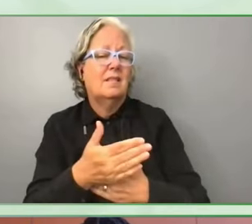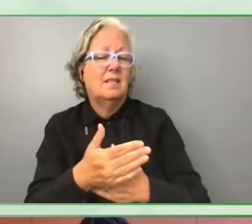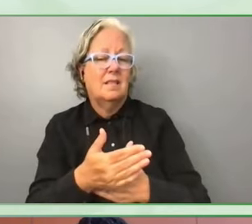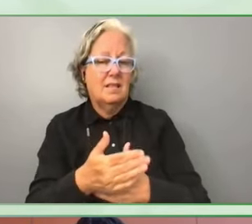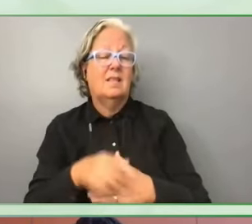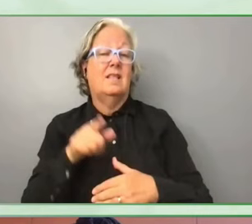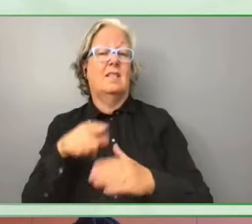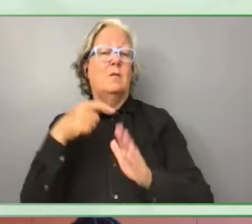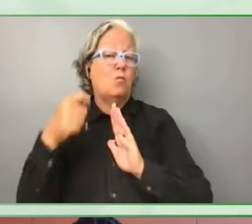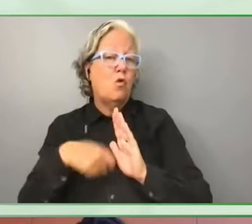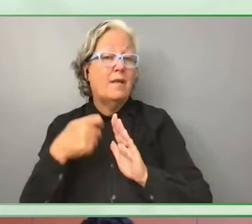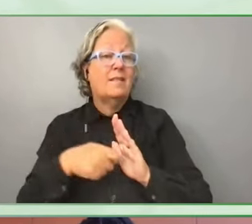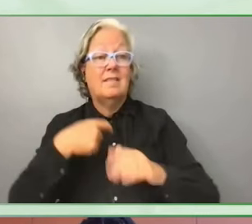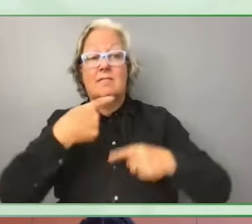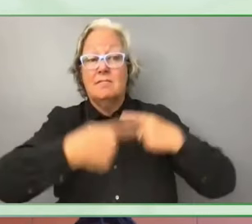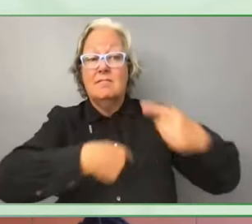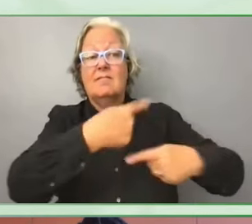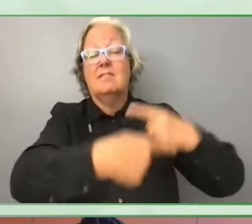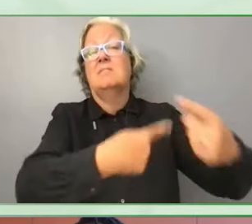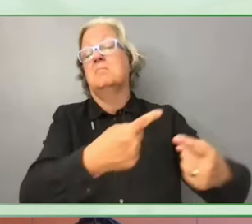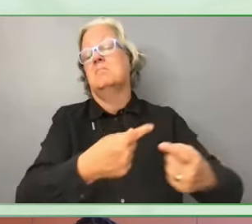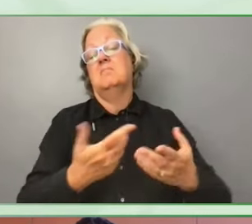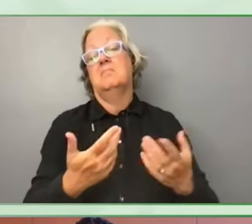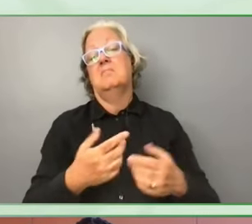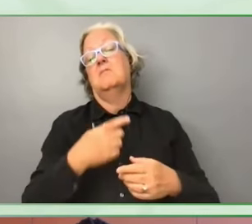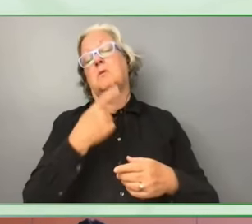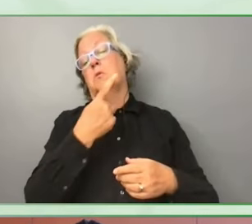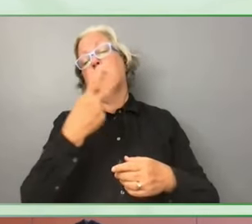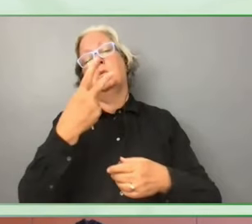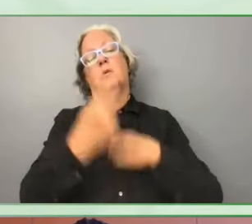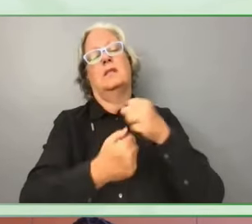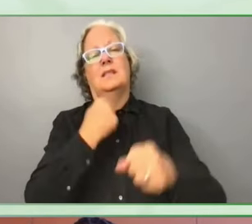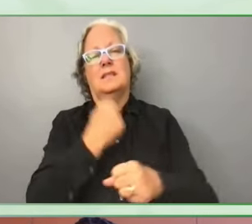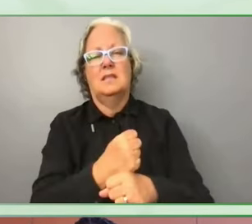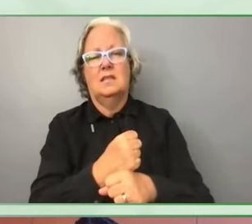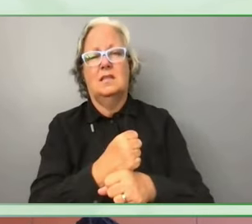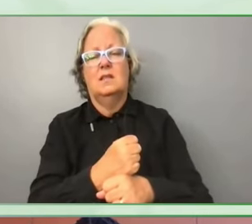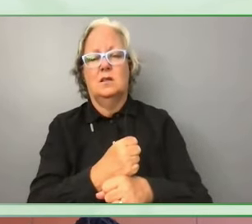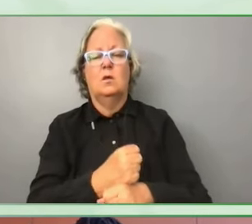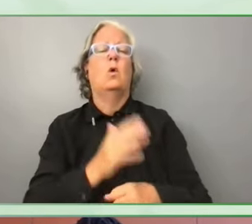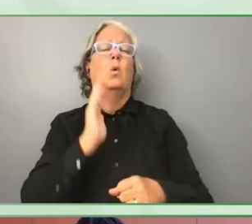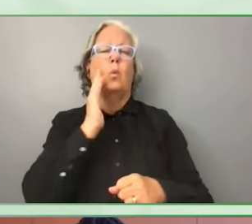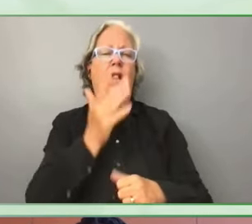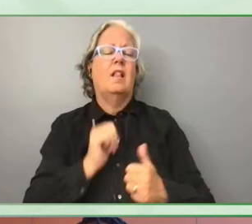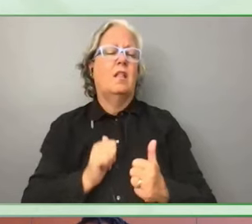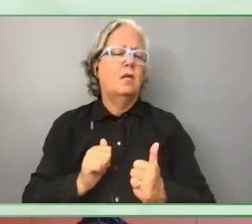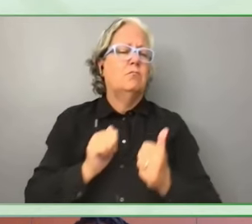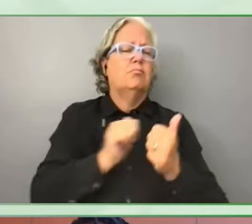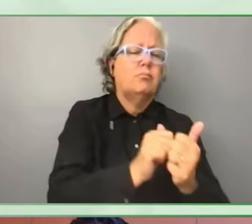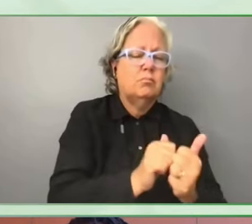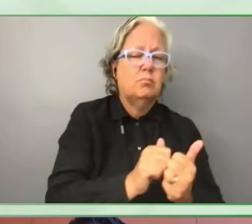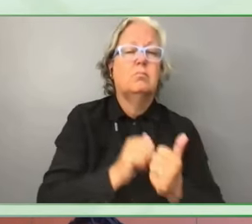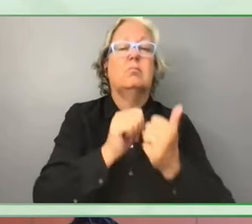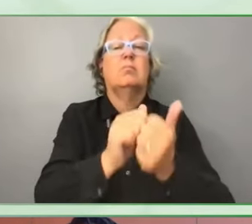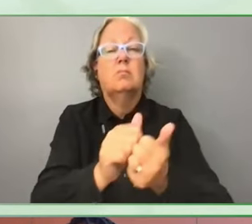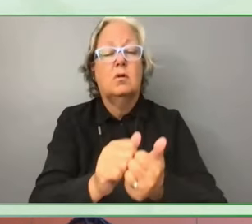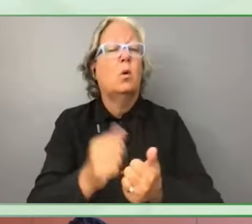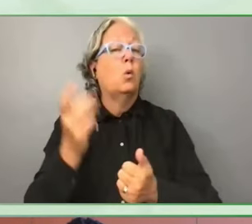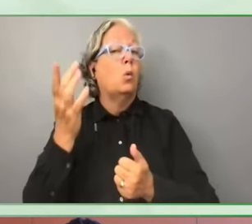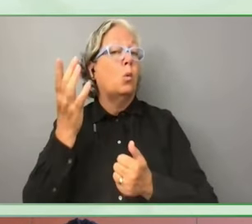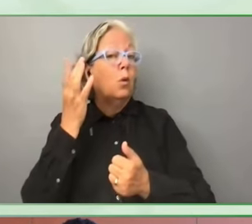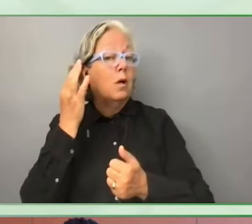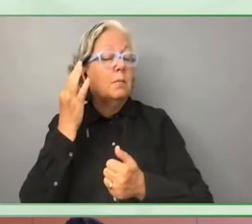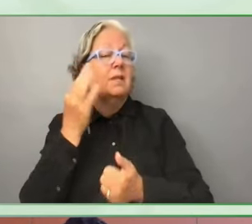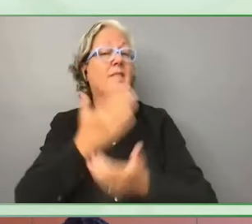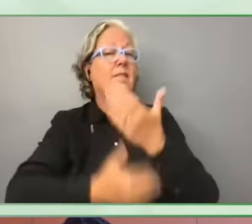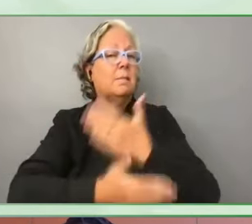continues in the next years, we are going to partner with more women with disability-led organizations in order